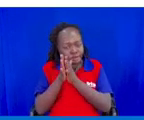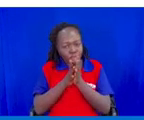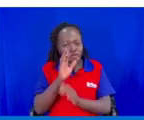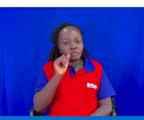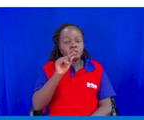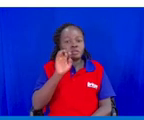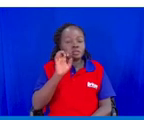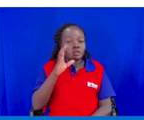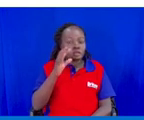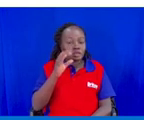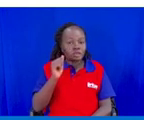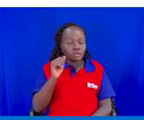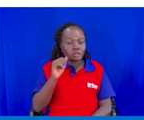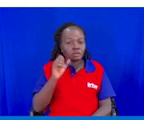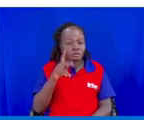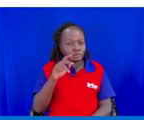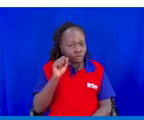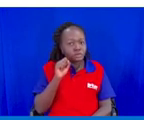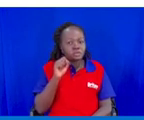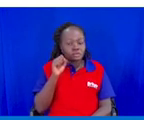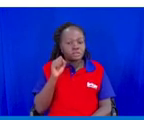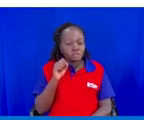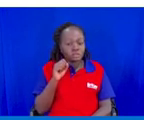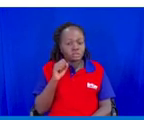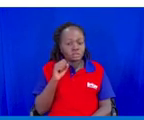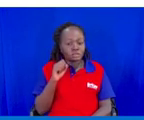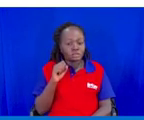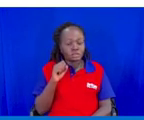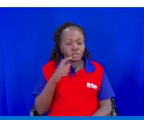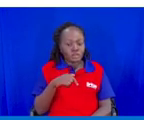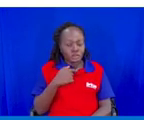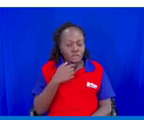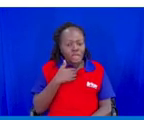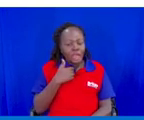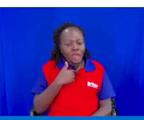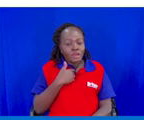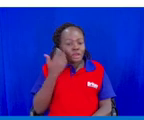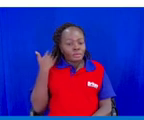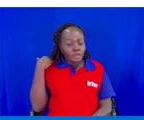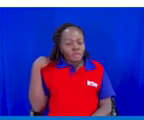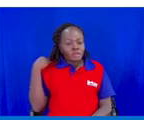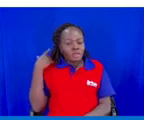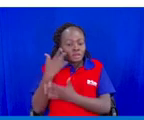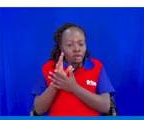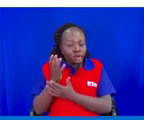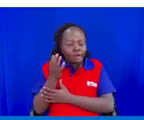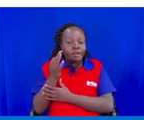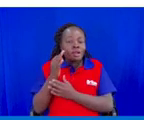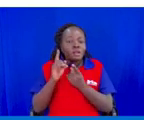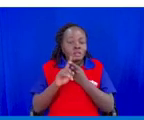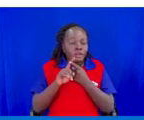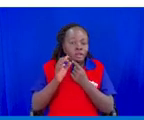caps. We have the banking sector controlling close to 30% of our